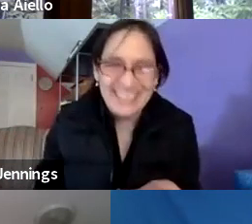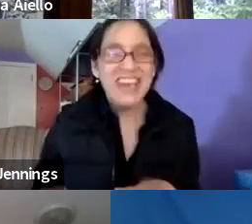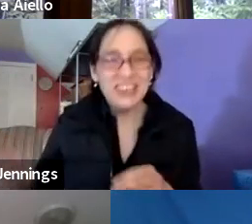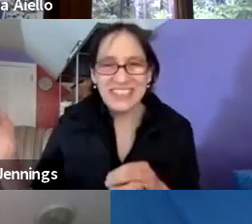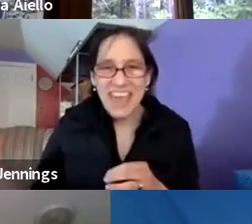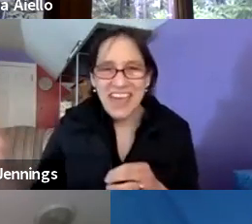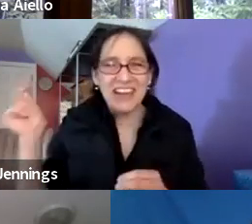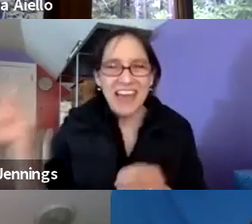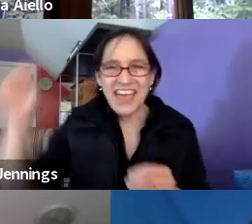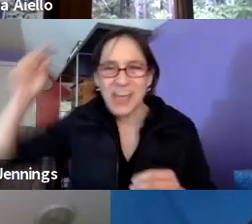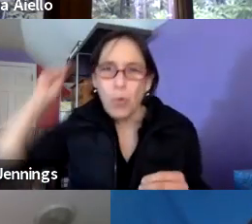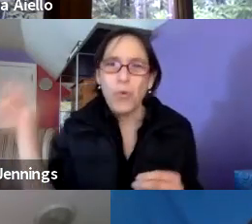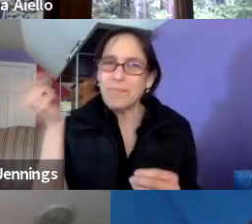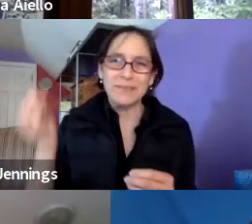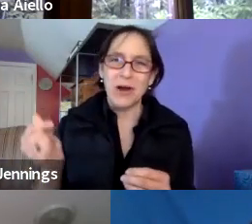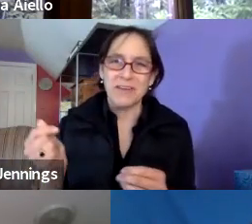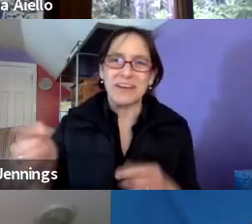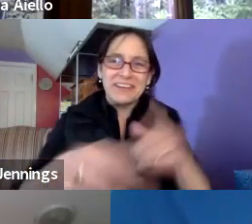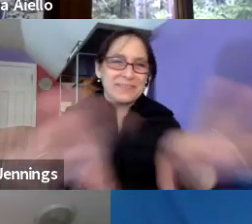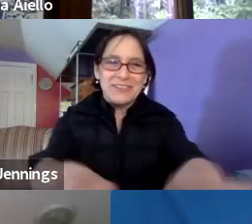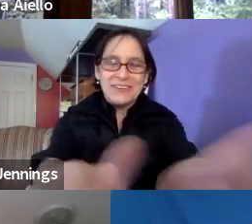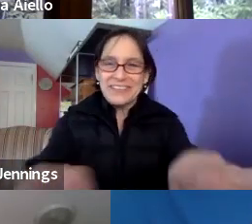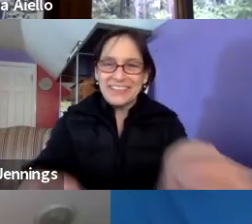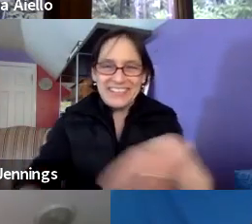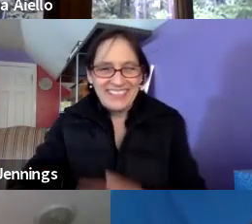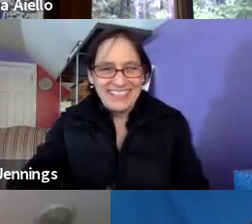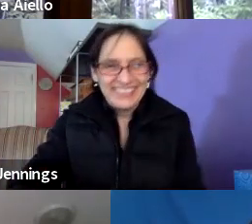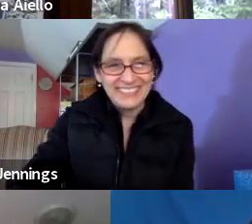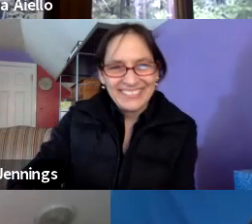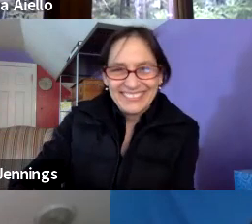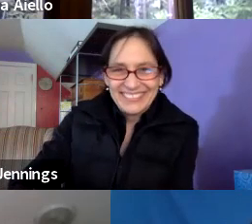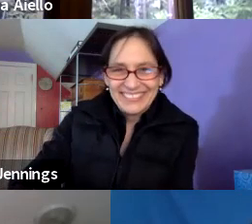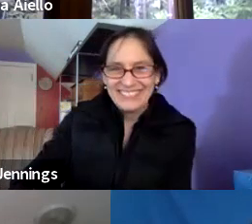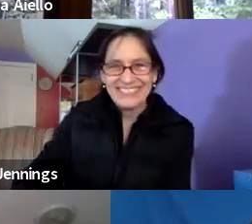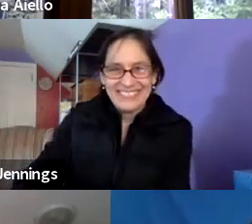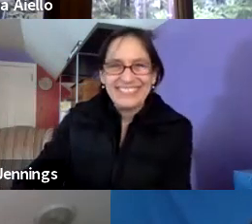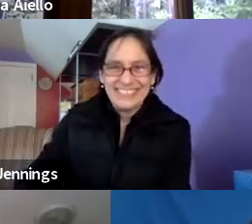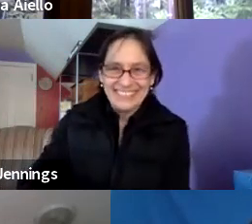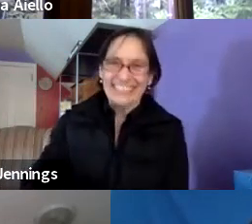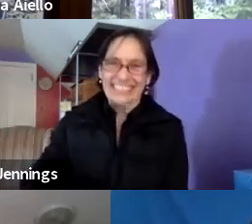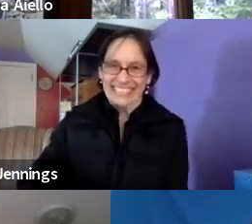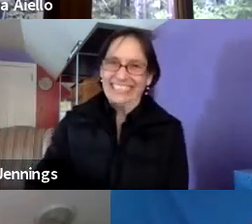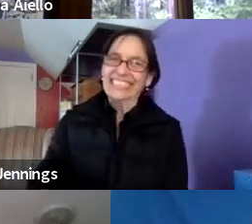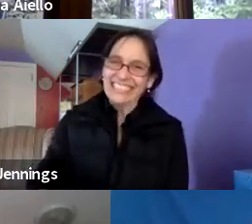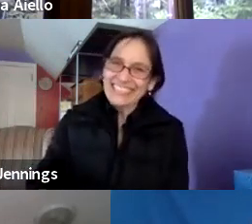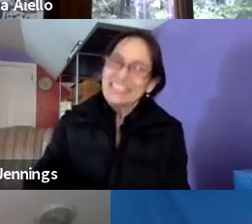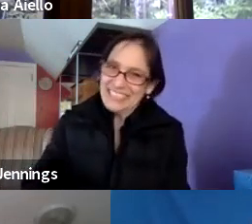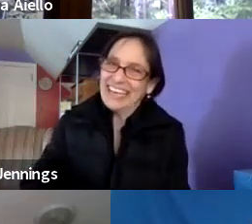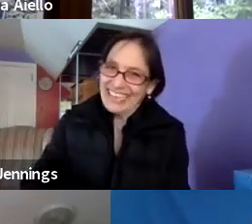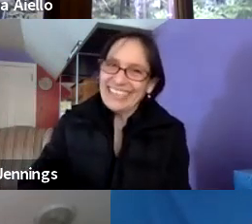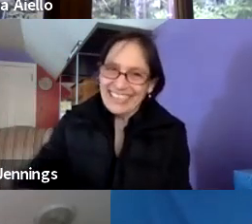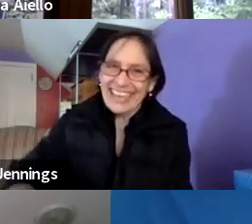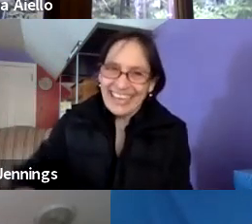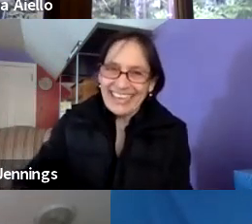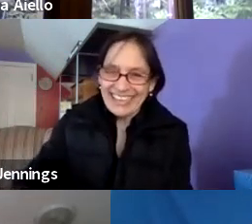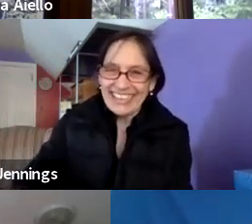is. They are like whip smart when it comes to all this. Listen, there's a lot of things you can do with Zoom. You know, there's